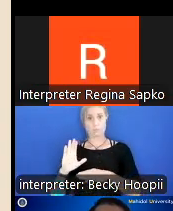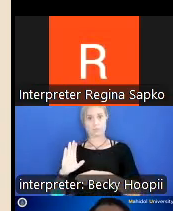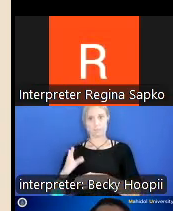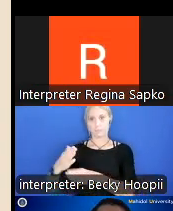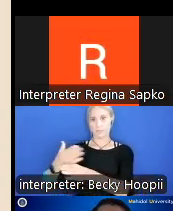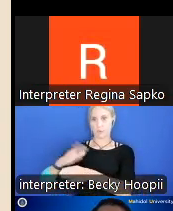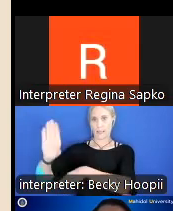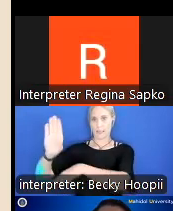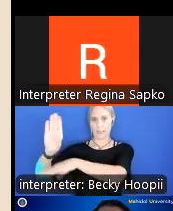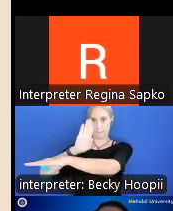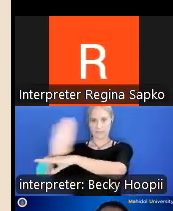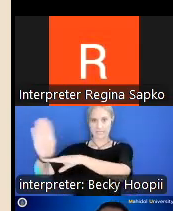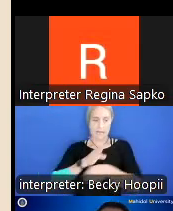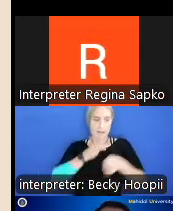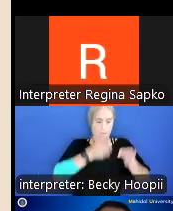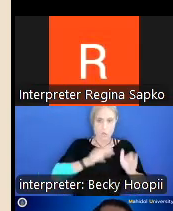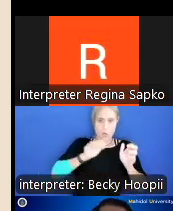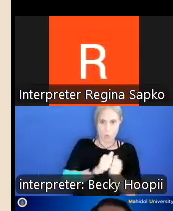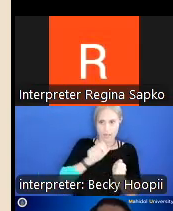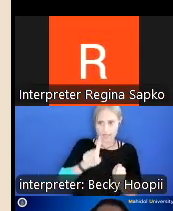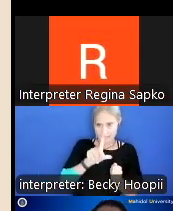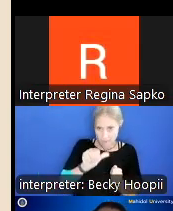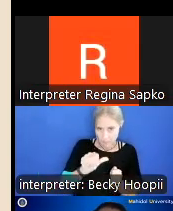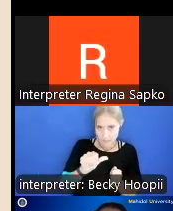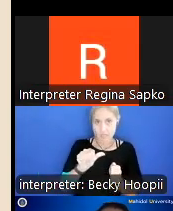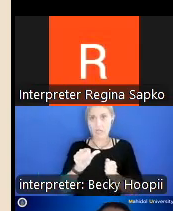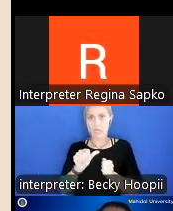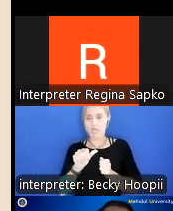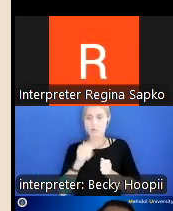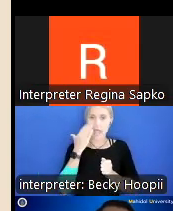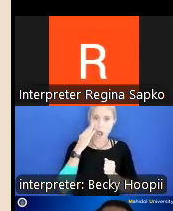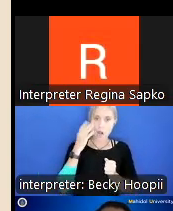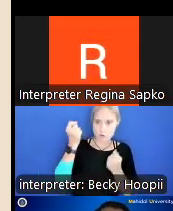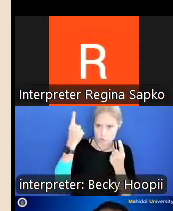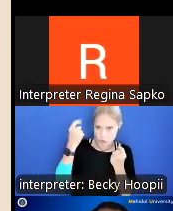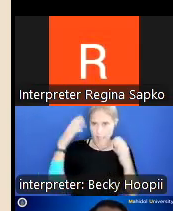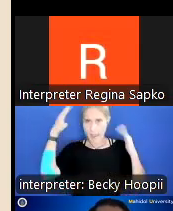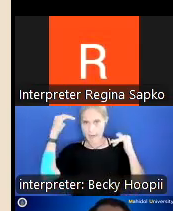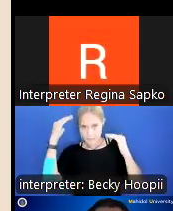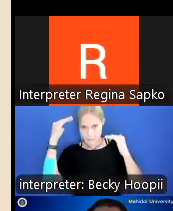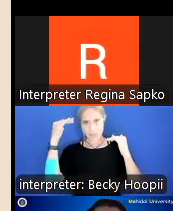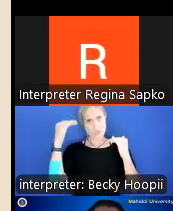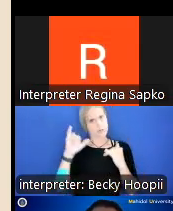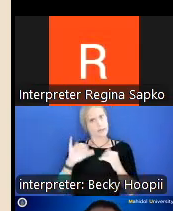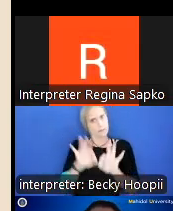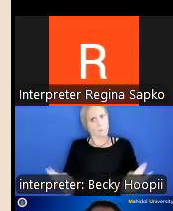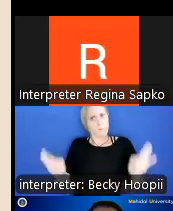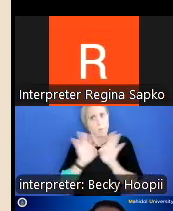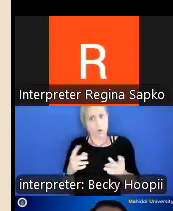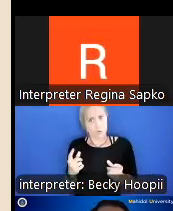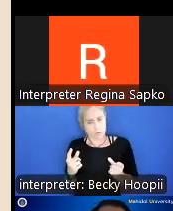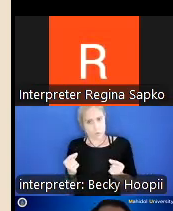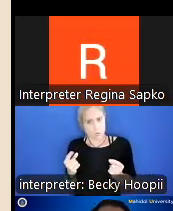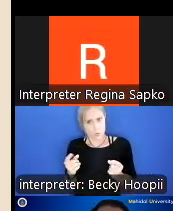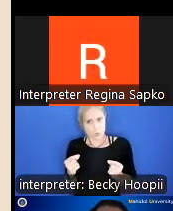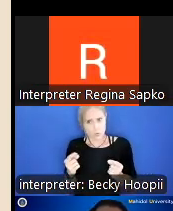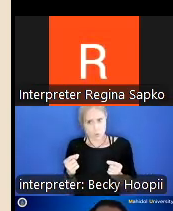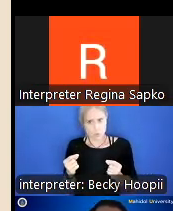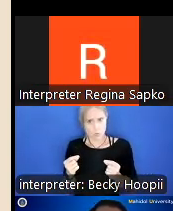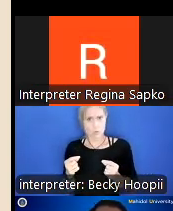with disability performance and expectation is very important and strategy.